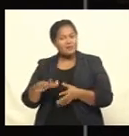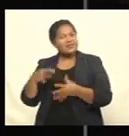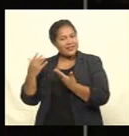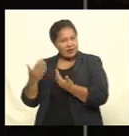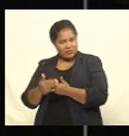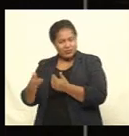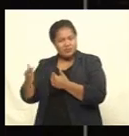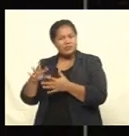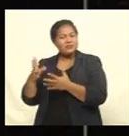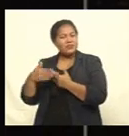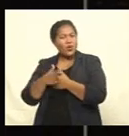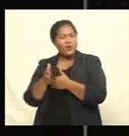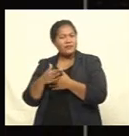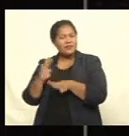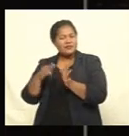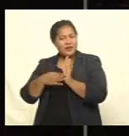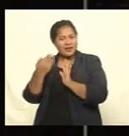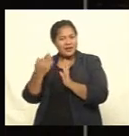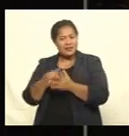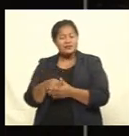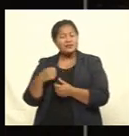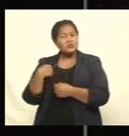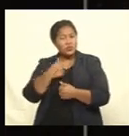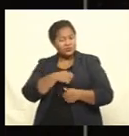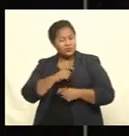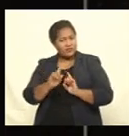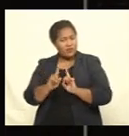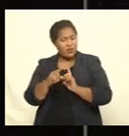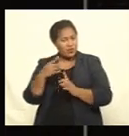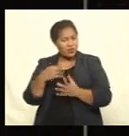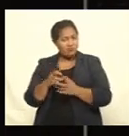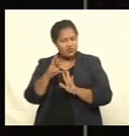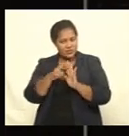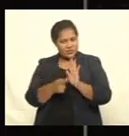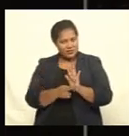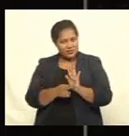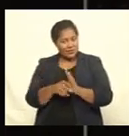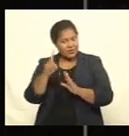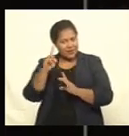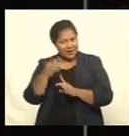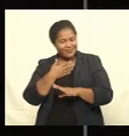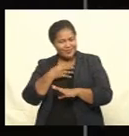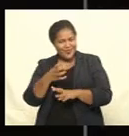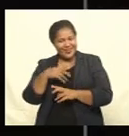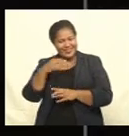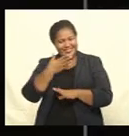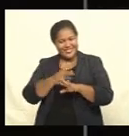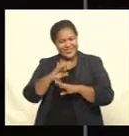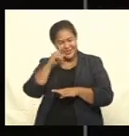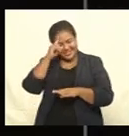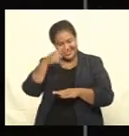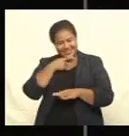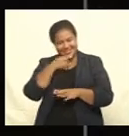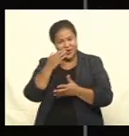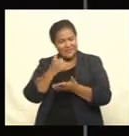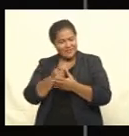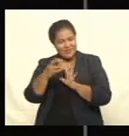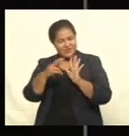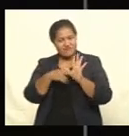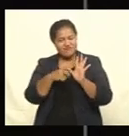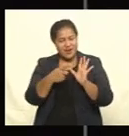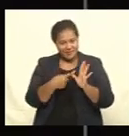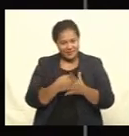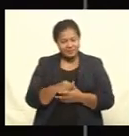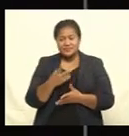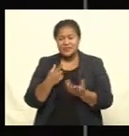Monday. Soldiers urged to follow protocol, and one new case of COVID-19 confirmed out of Ra. For these stories